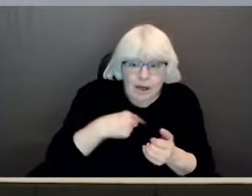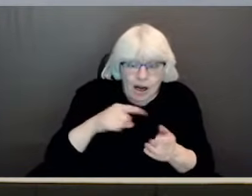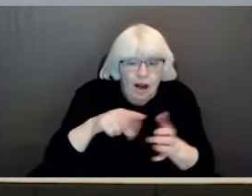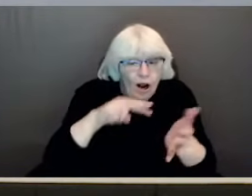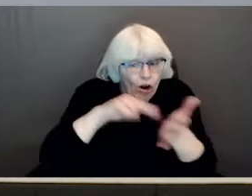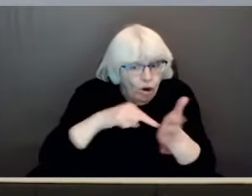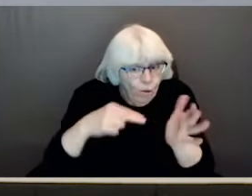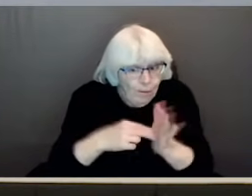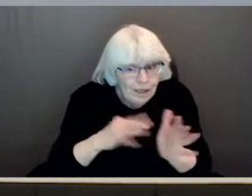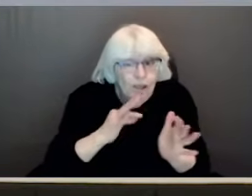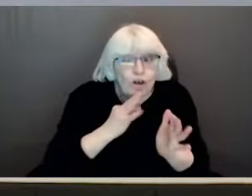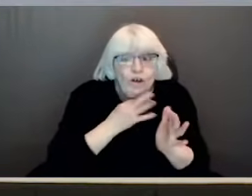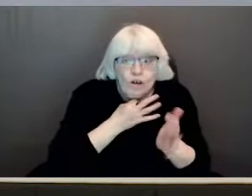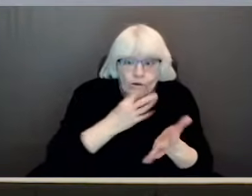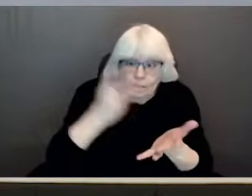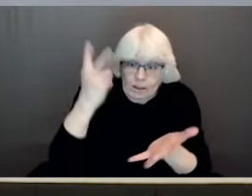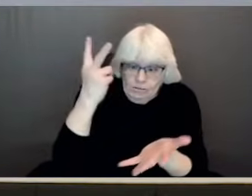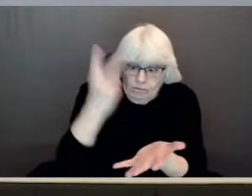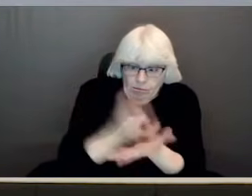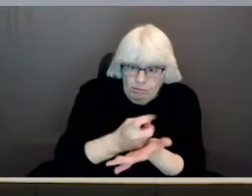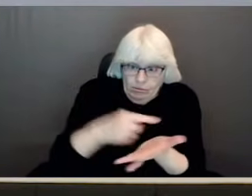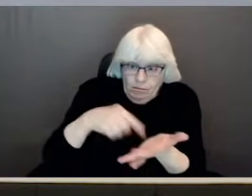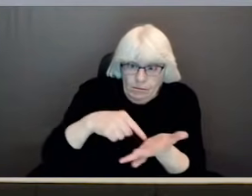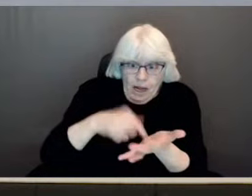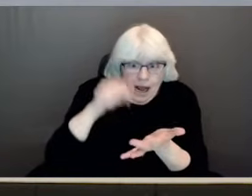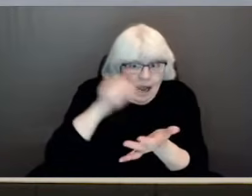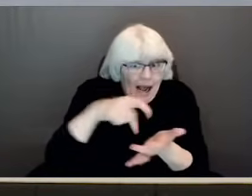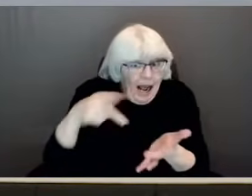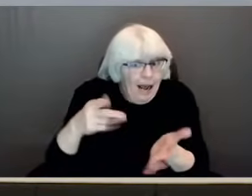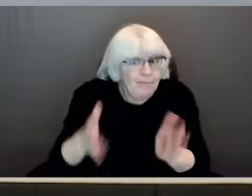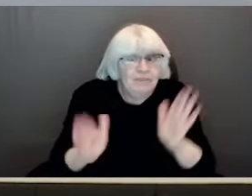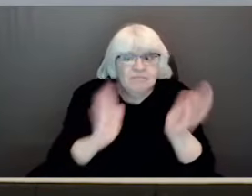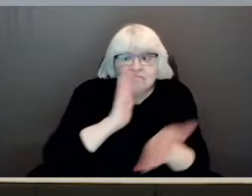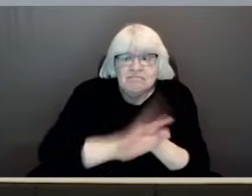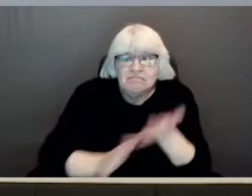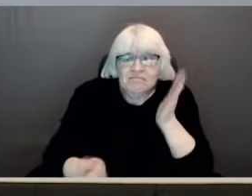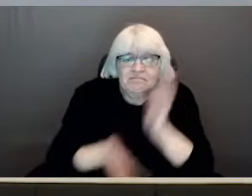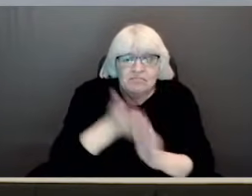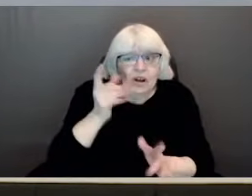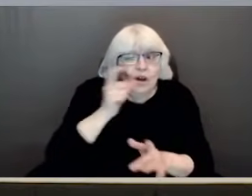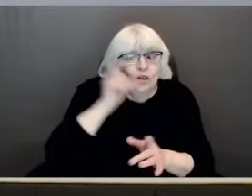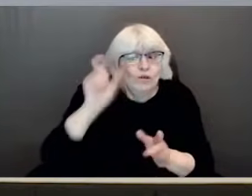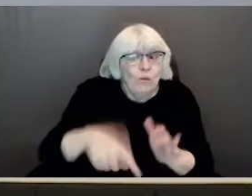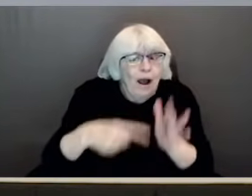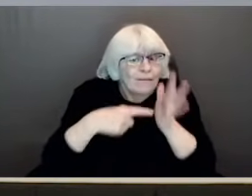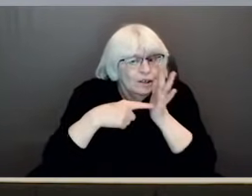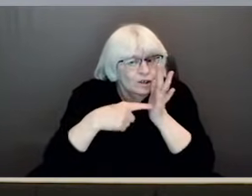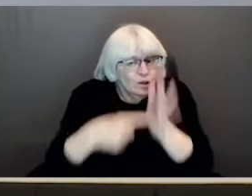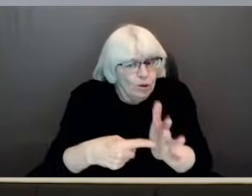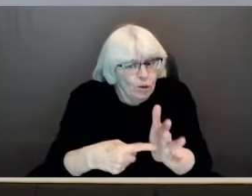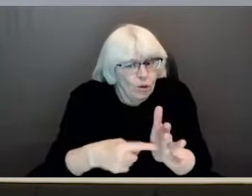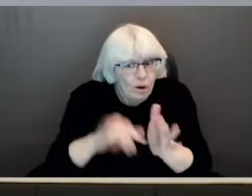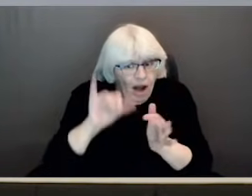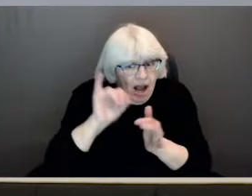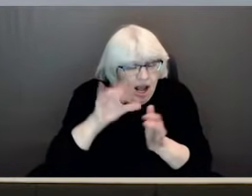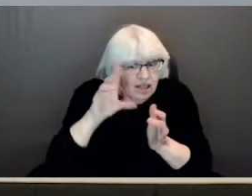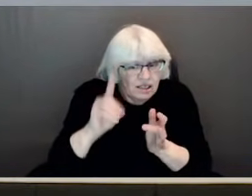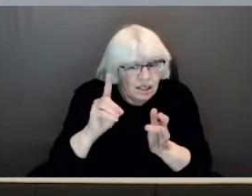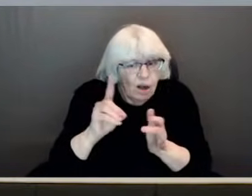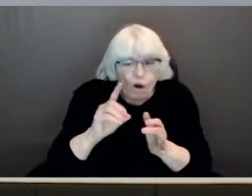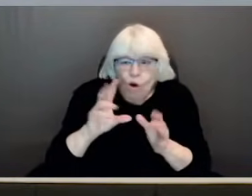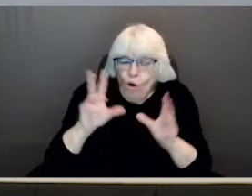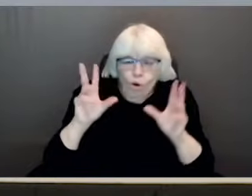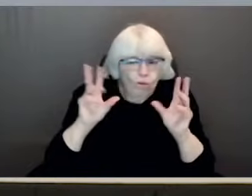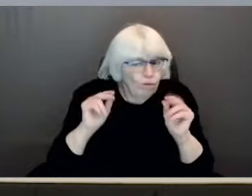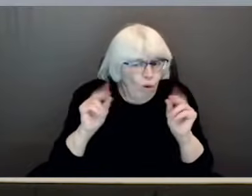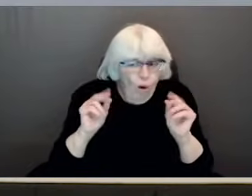still be required to have identification, but it will be with a QR code as